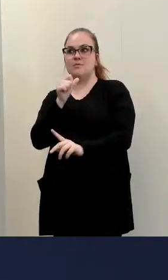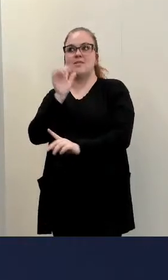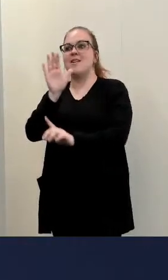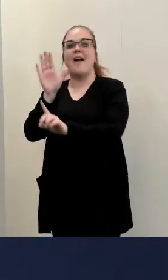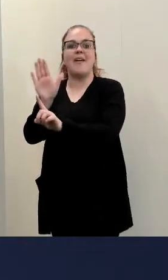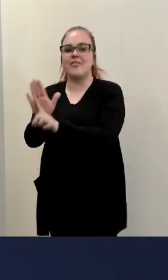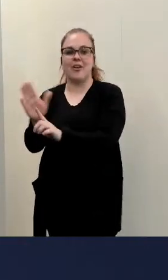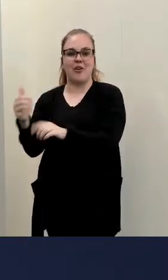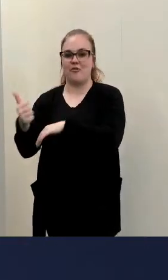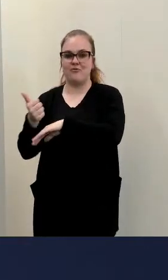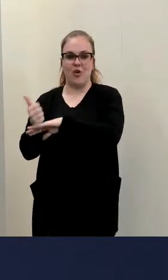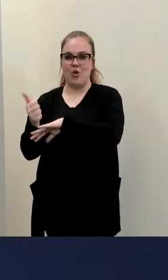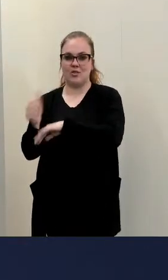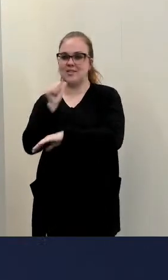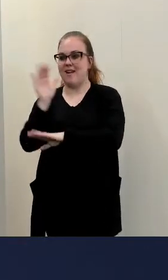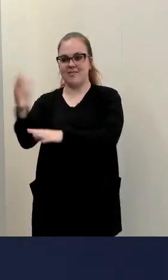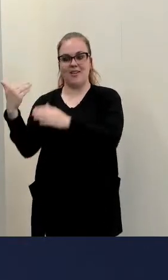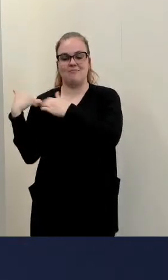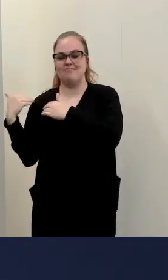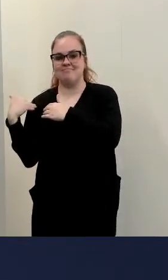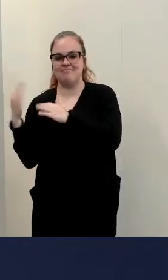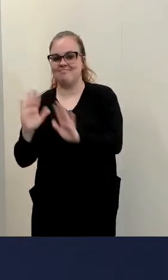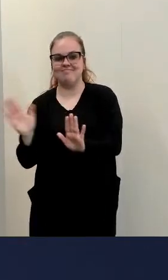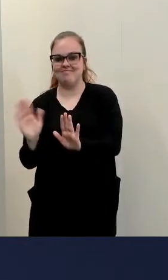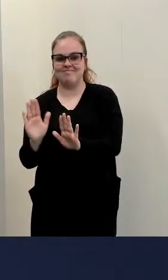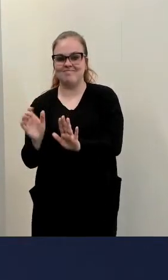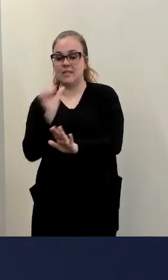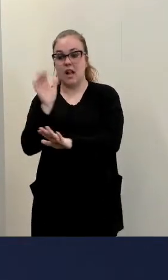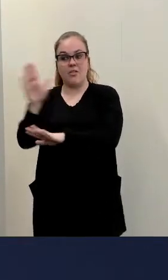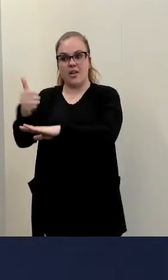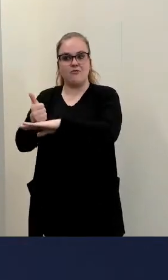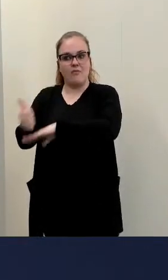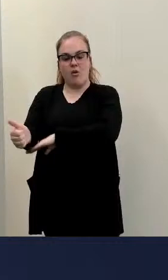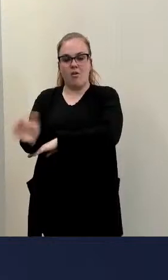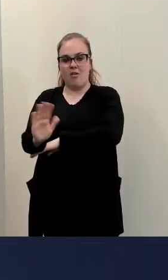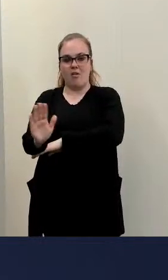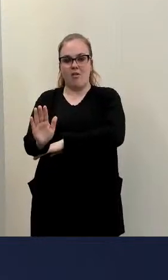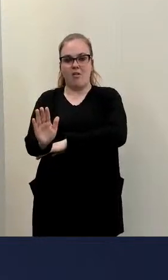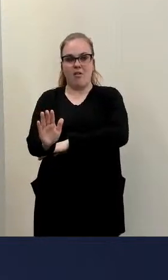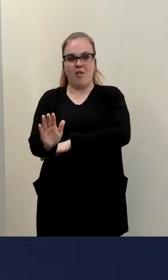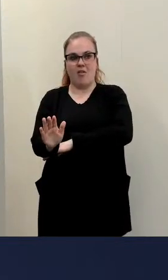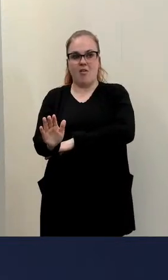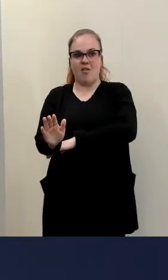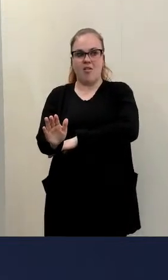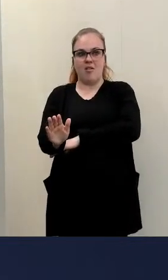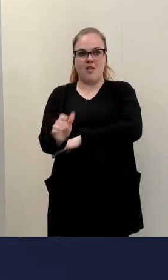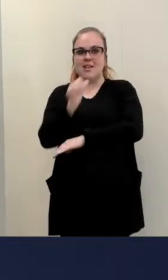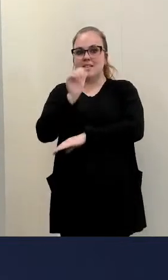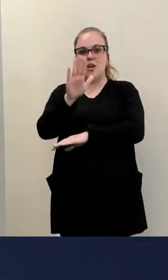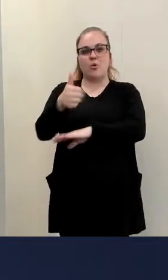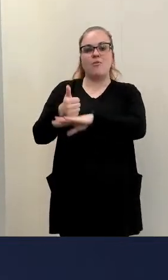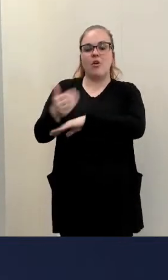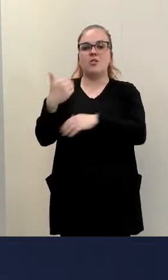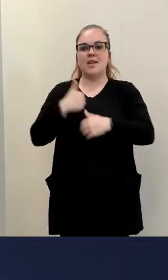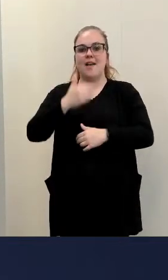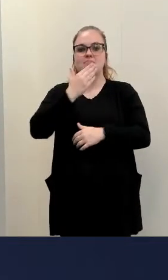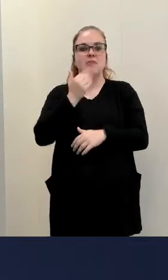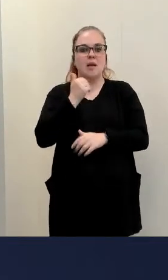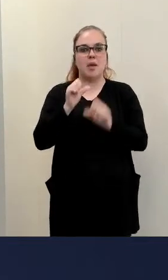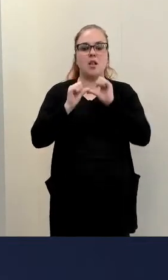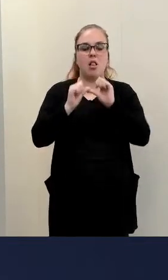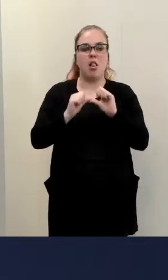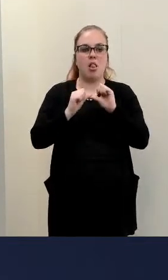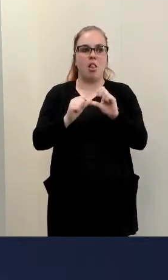fault. Right. Well, it's not your fault to have chronic diabetes and